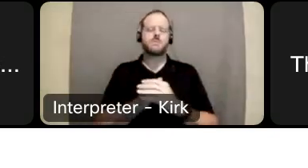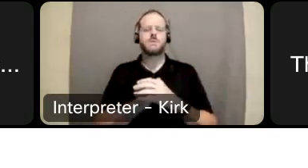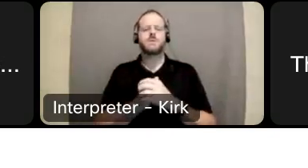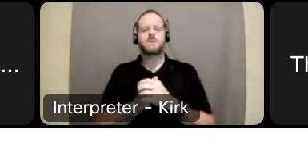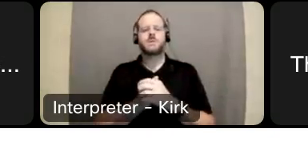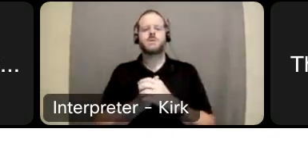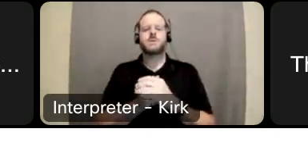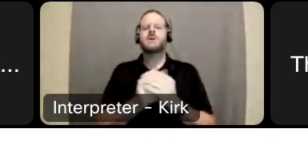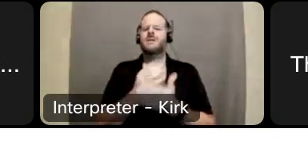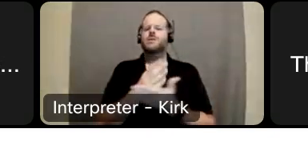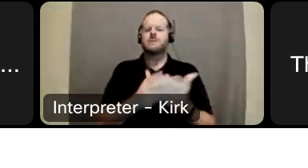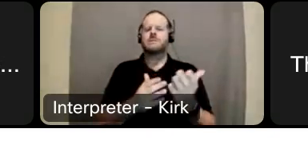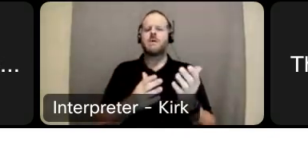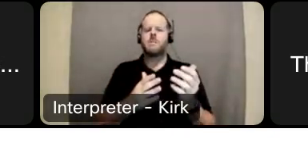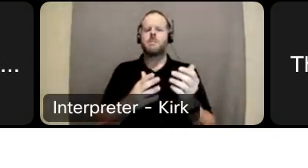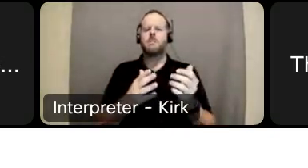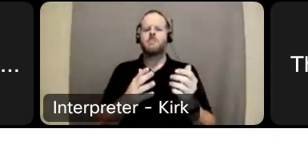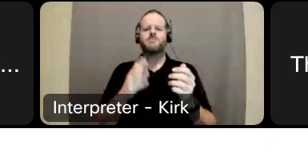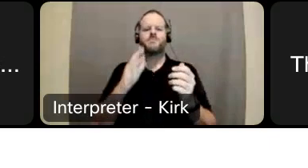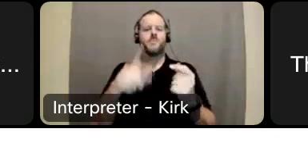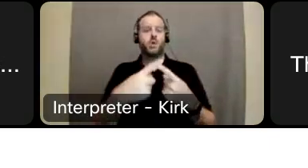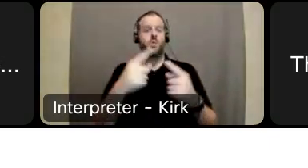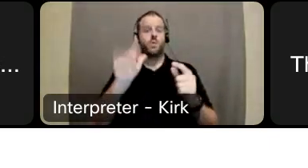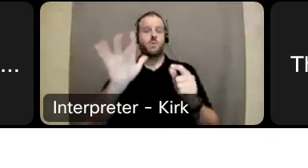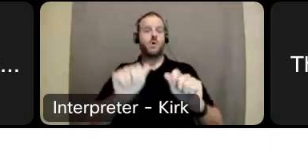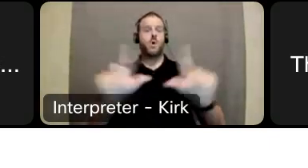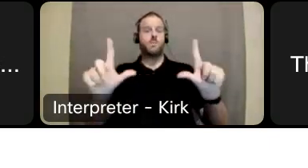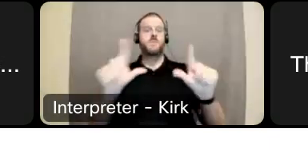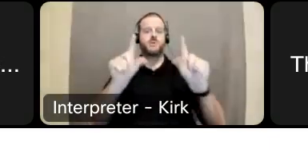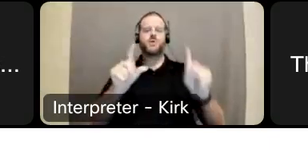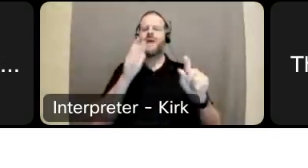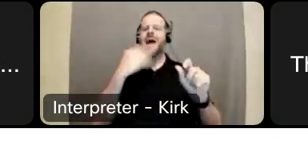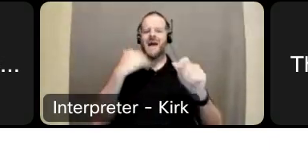cues to make sure that when you open up a survey that it is the right one for the student.